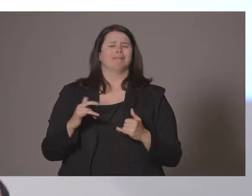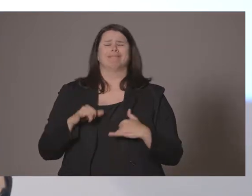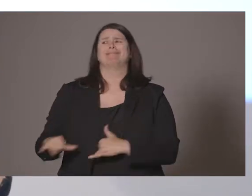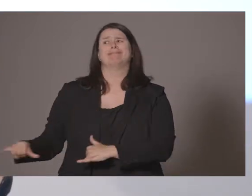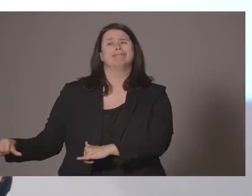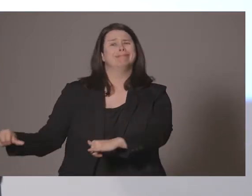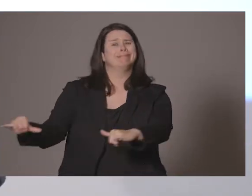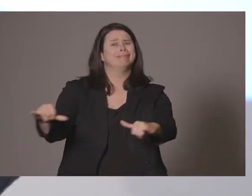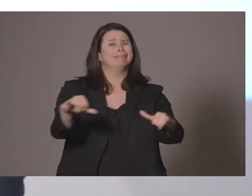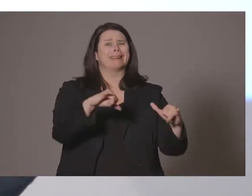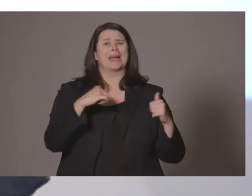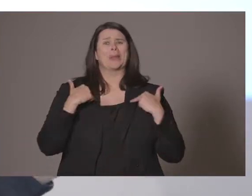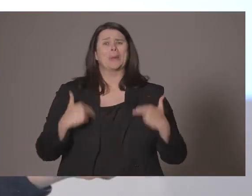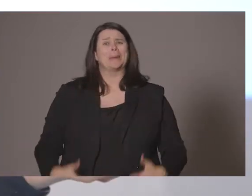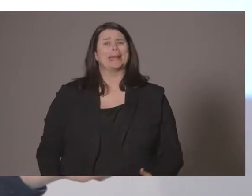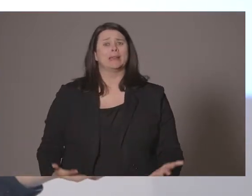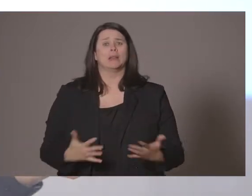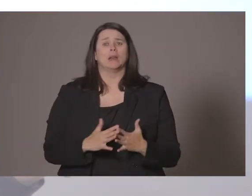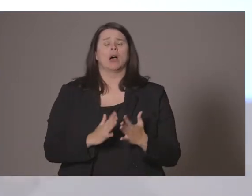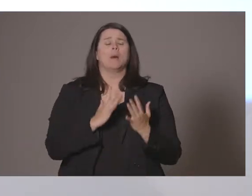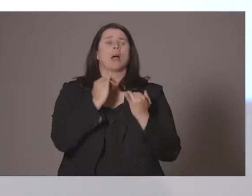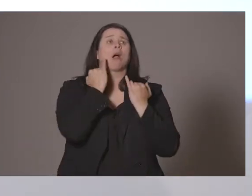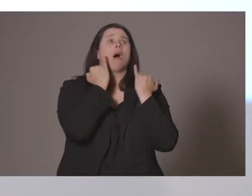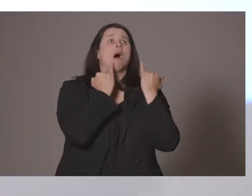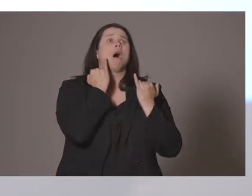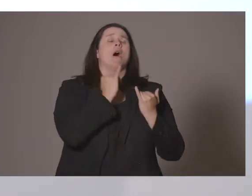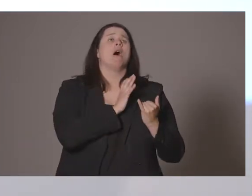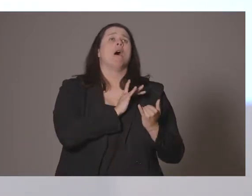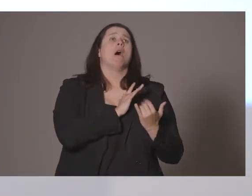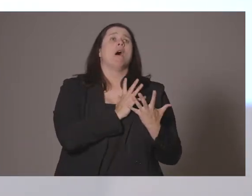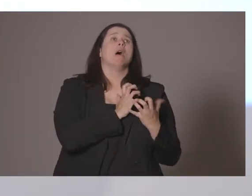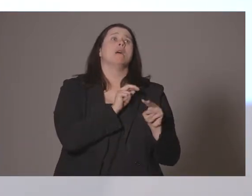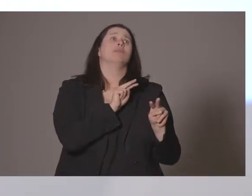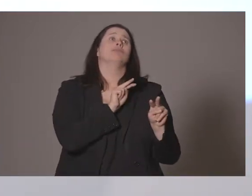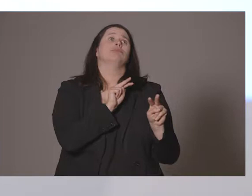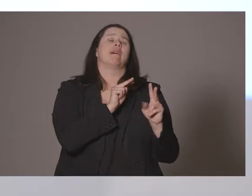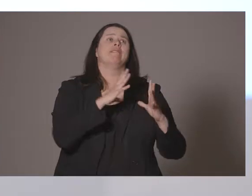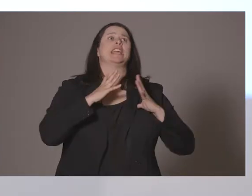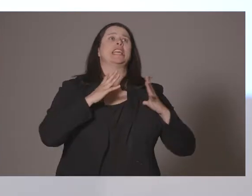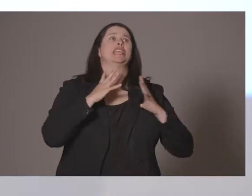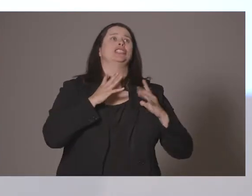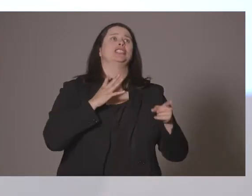We fantasize about vacations. We're also pain avoidant.